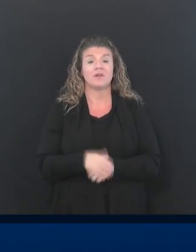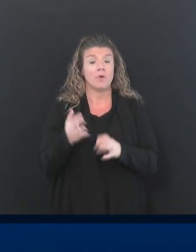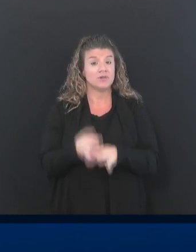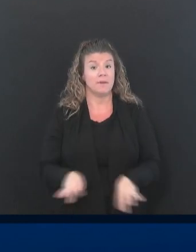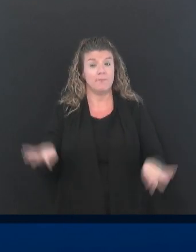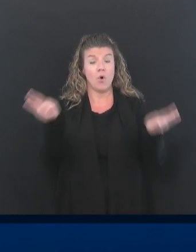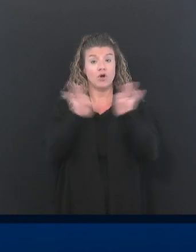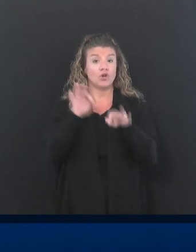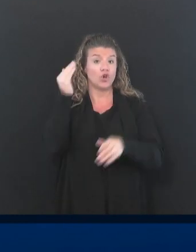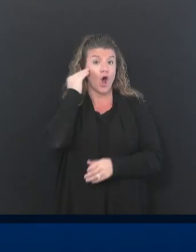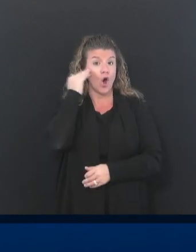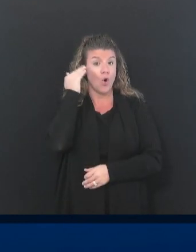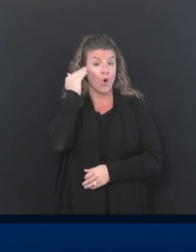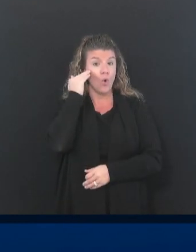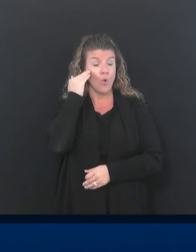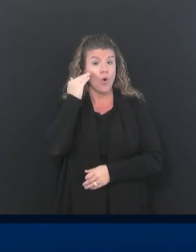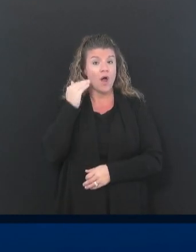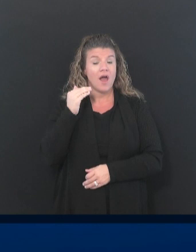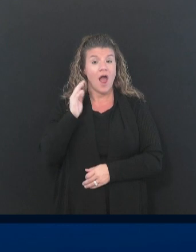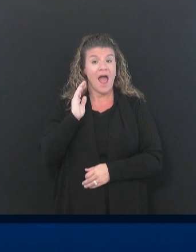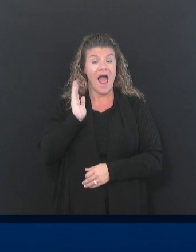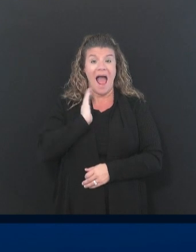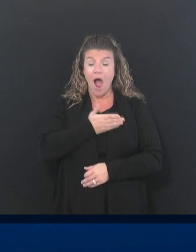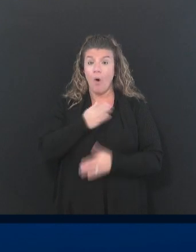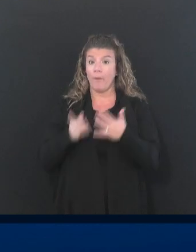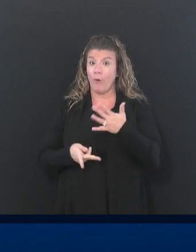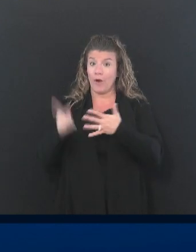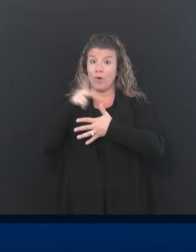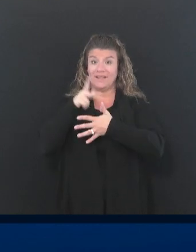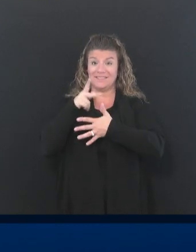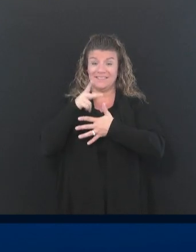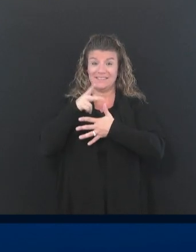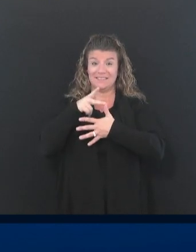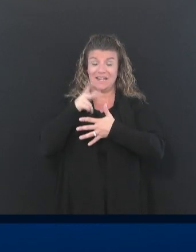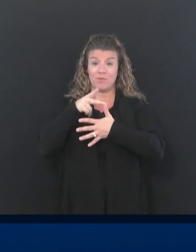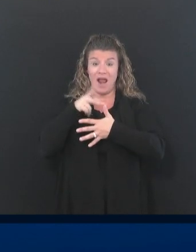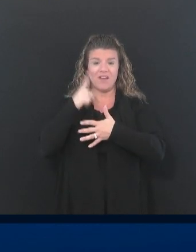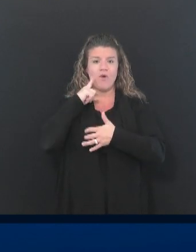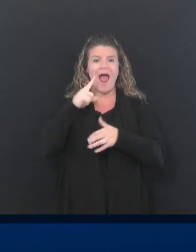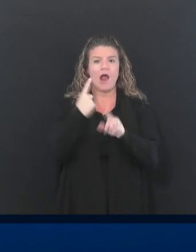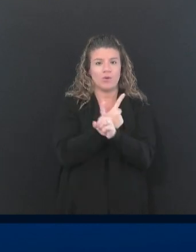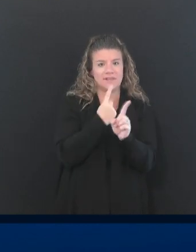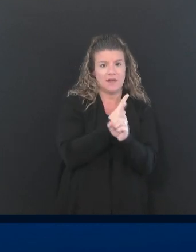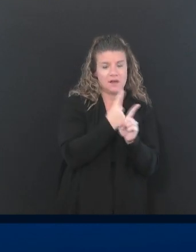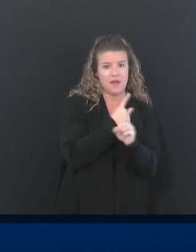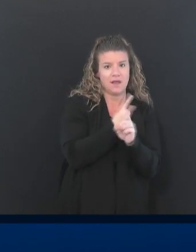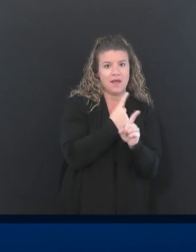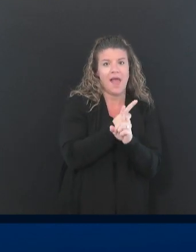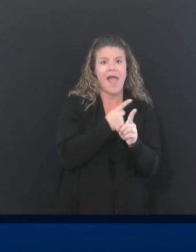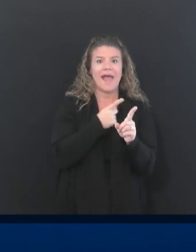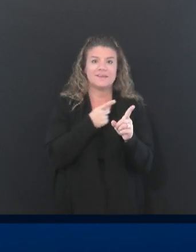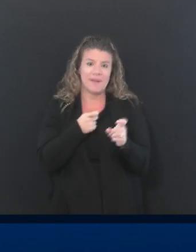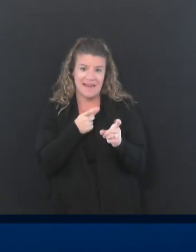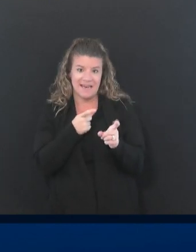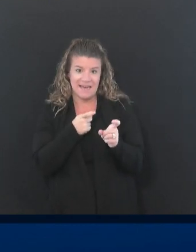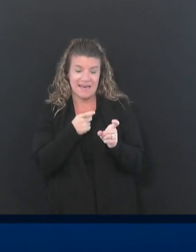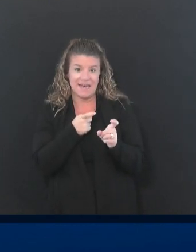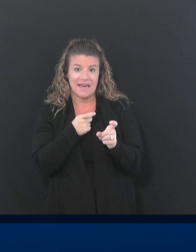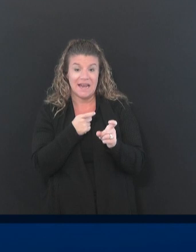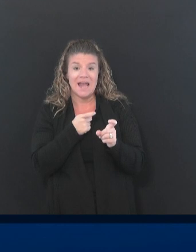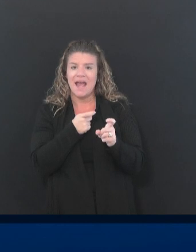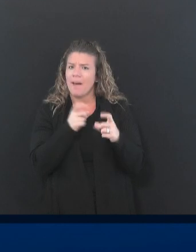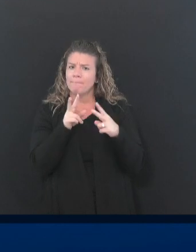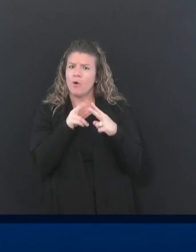note that there are a couple of priorities with data. There's the priority both of accuracy and the priority of speed, and they are important at